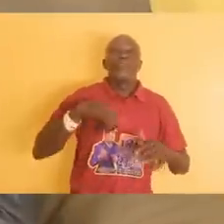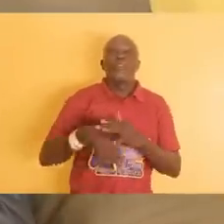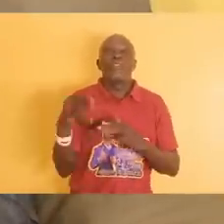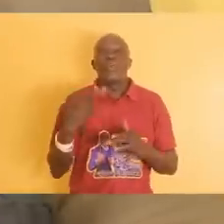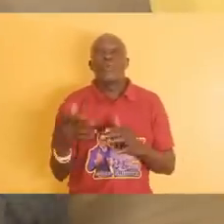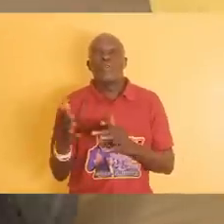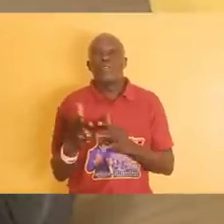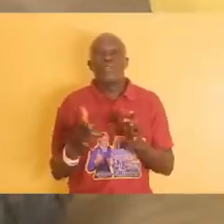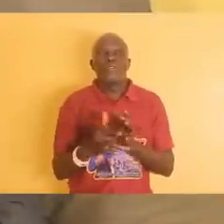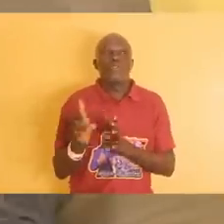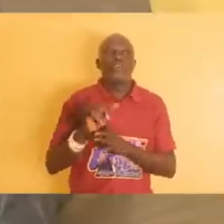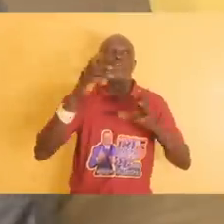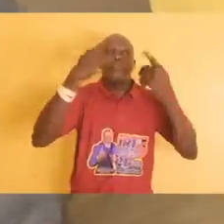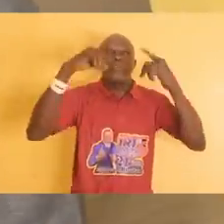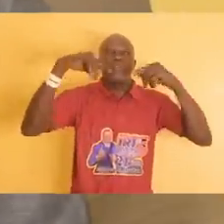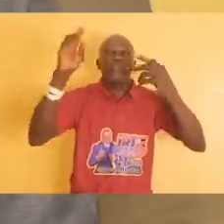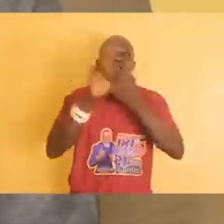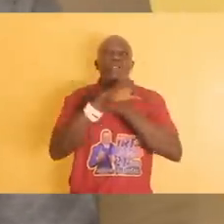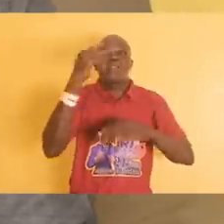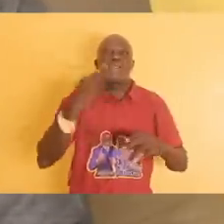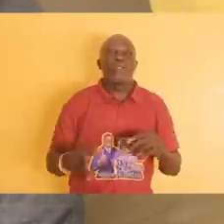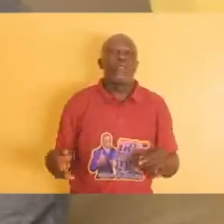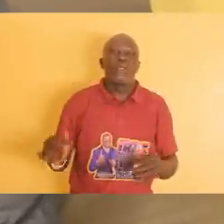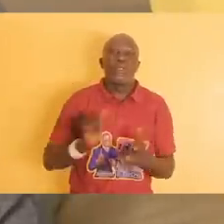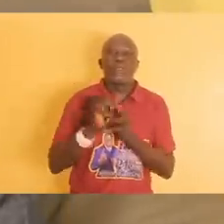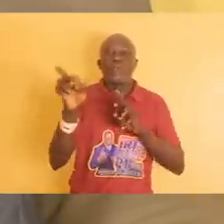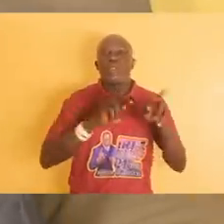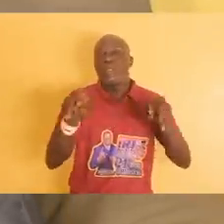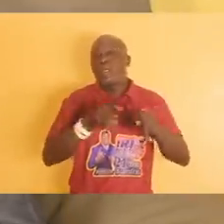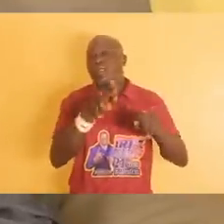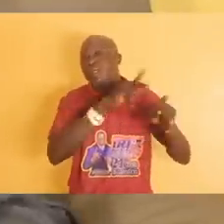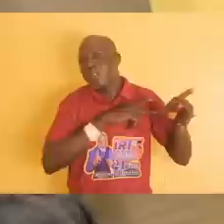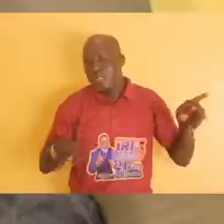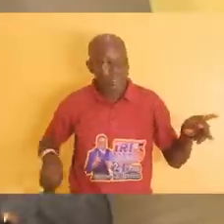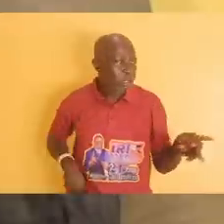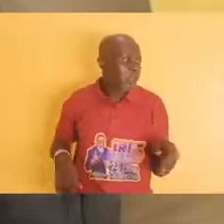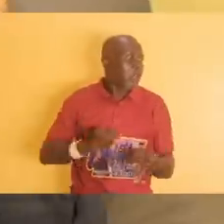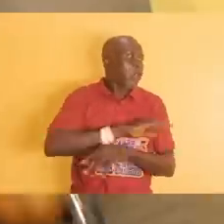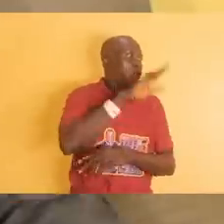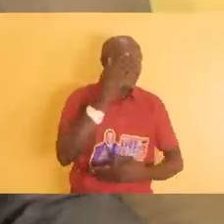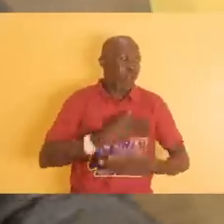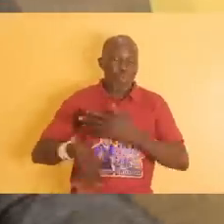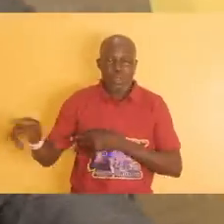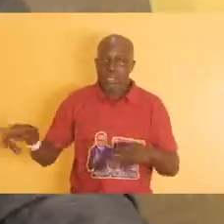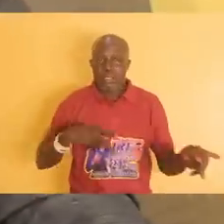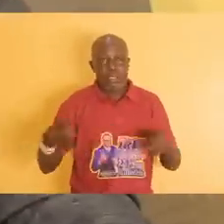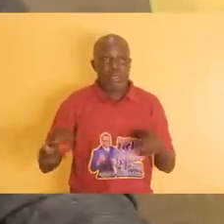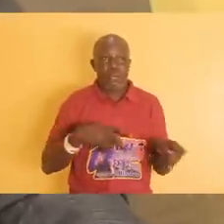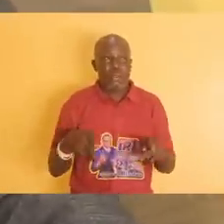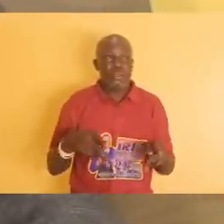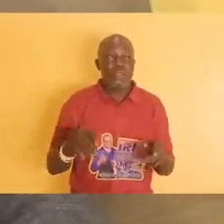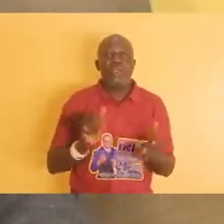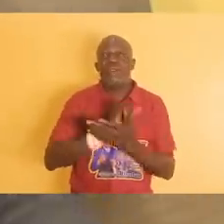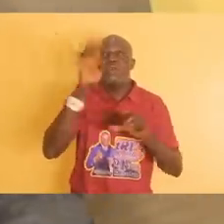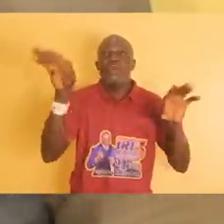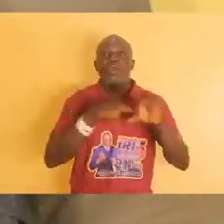Loruko Jesu. In the name of Jesus. Amen. Wa de se bi omo. Amen. Gbo eyan lojo bi oni. All the brother celebrants.